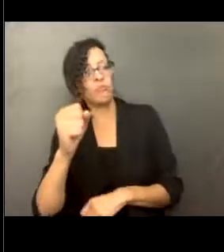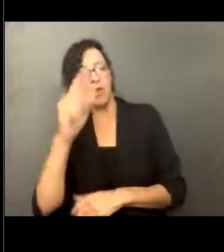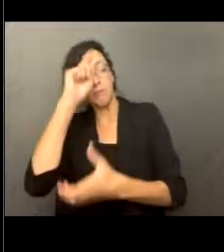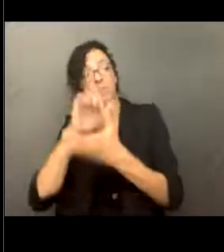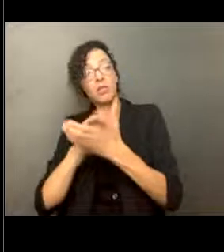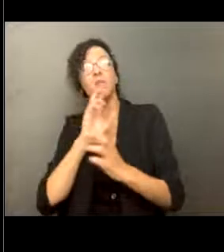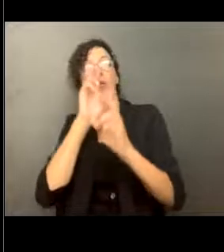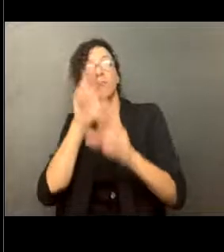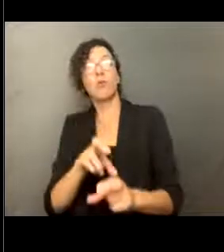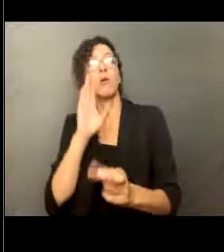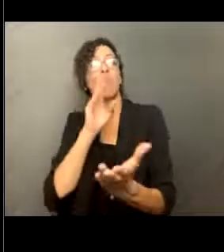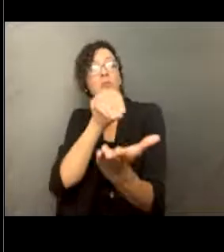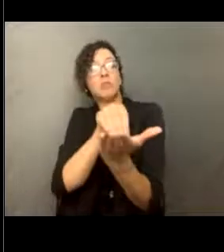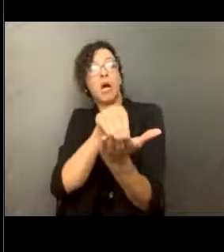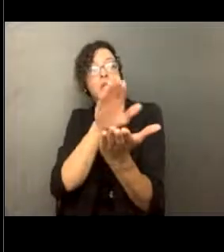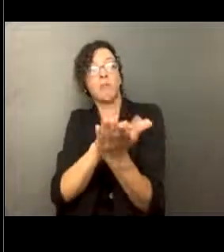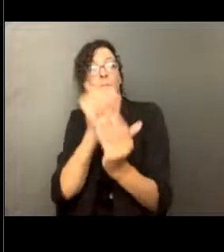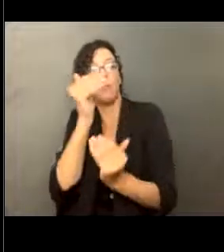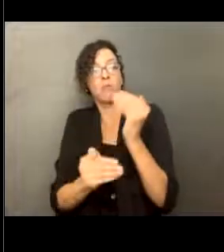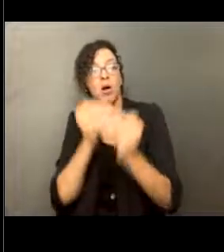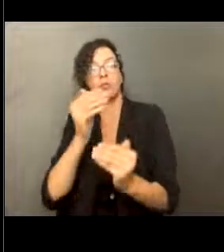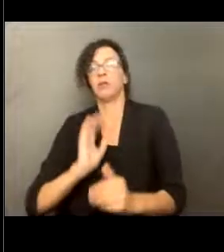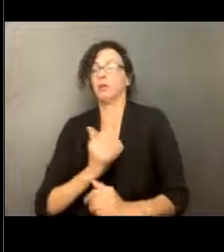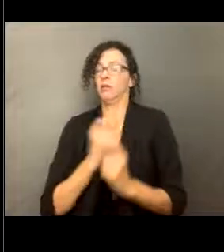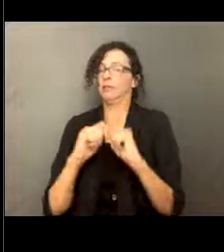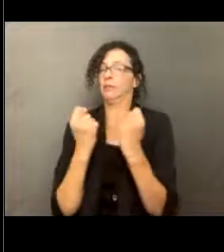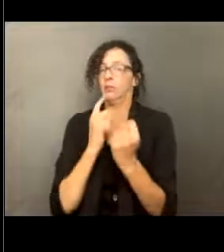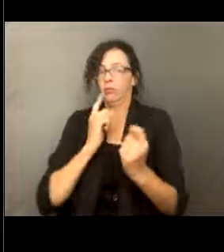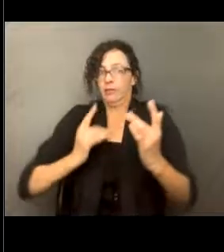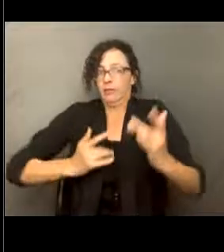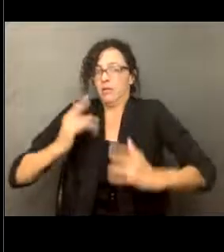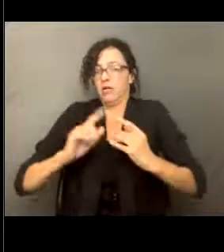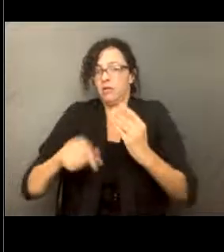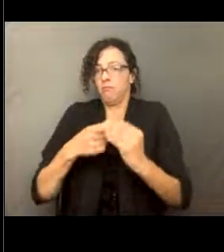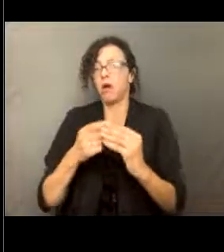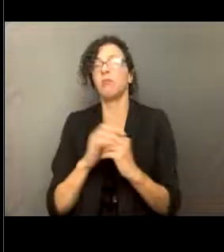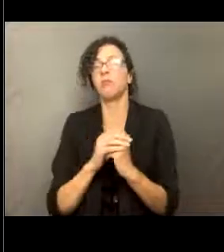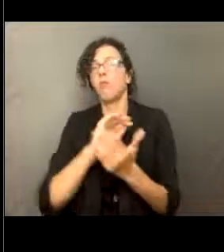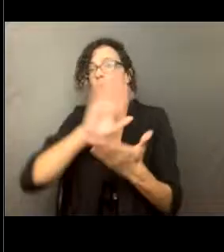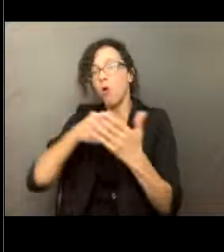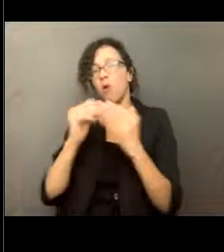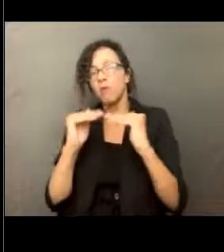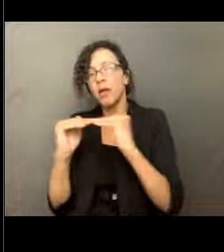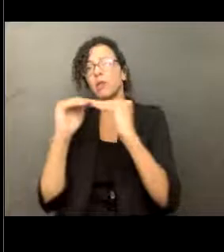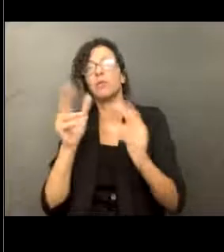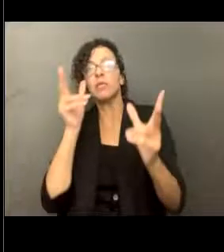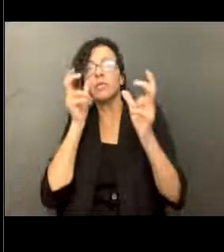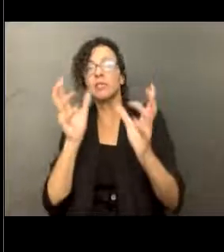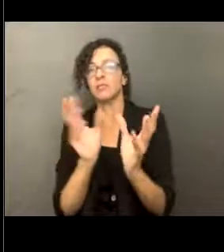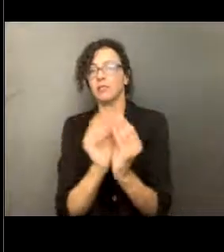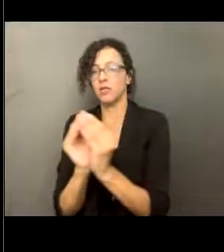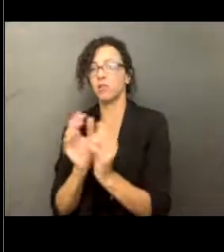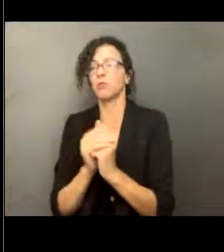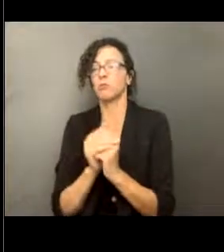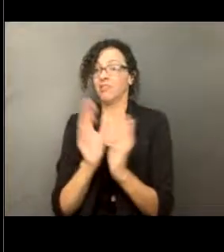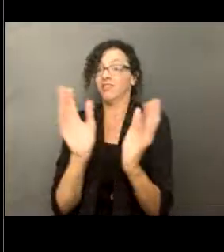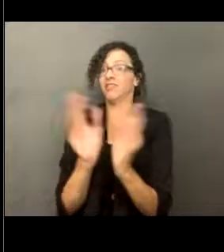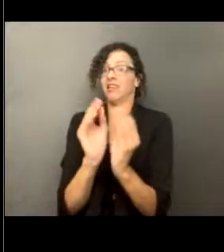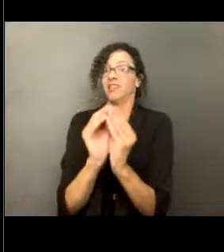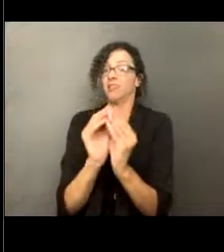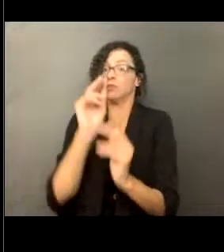really excited about since this is called Equity Listening Sessions. The sessions were built and developed with community.